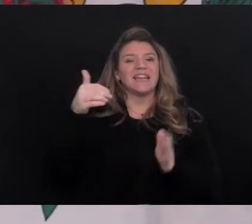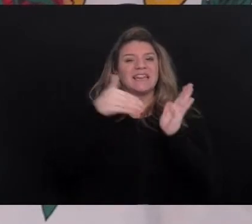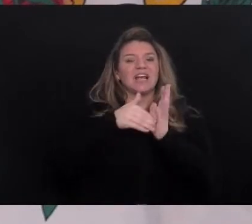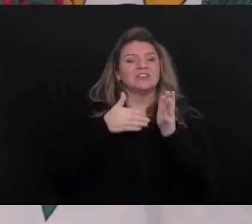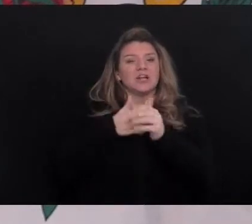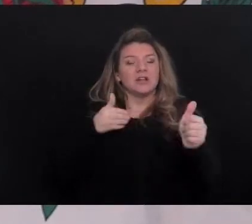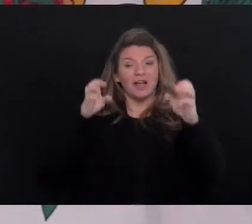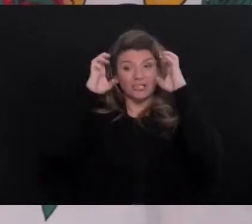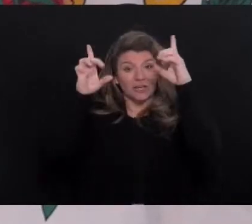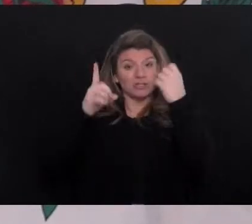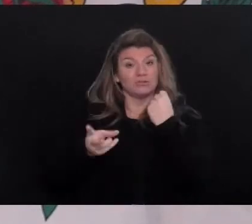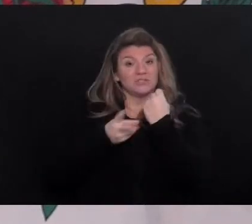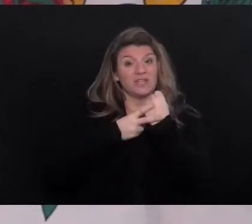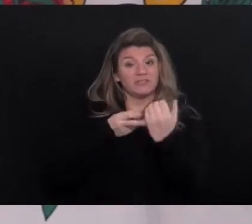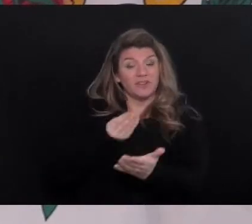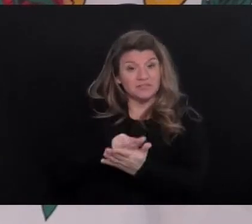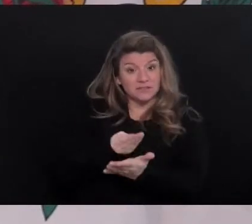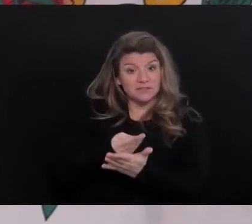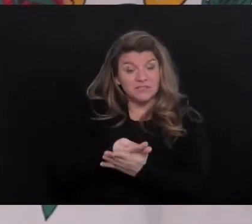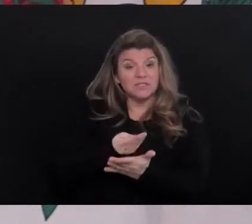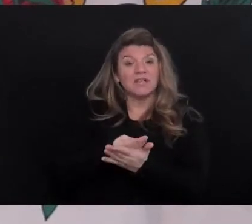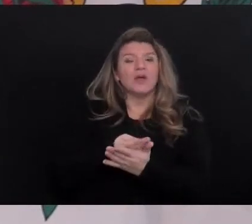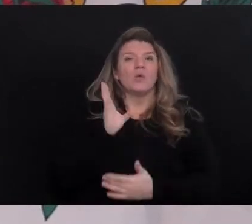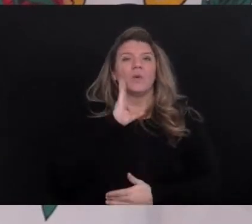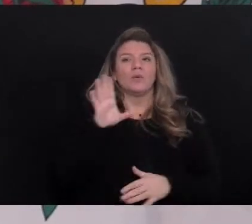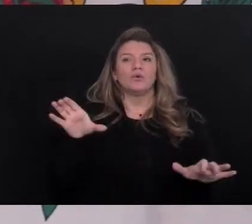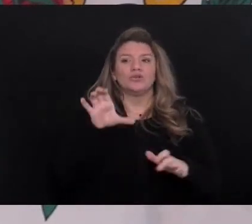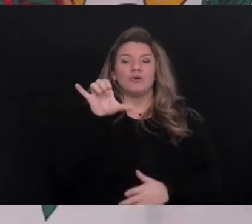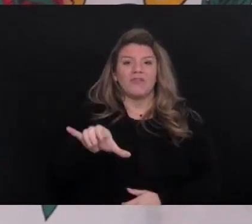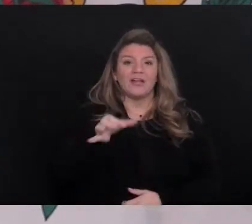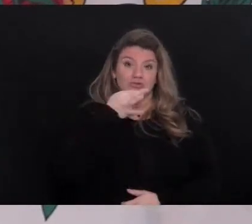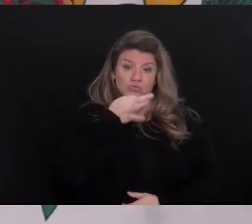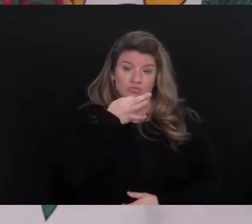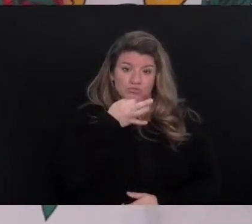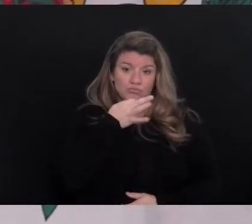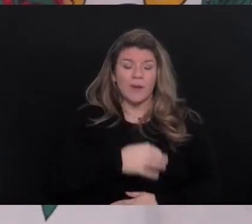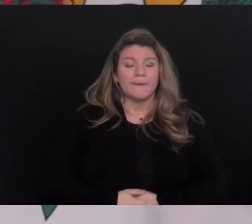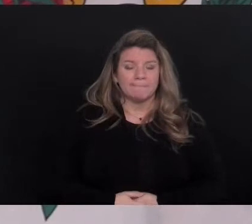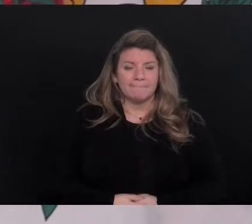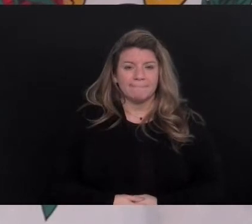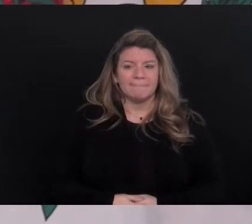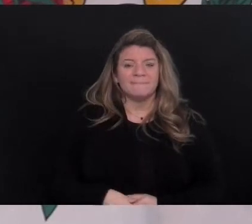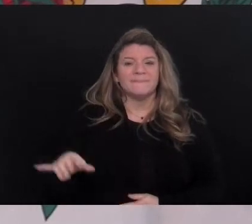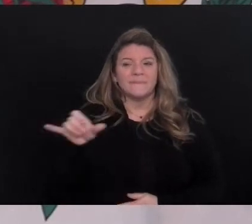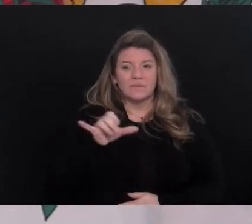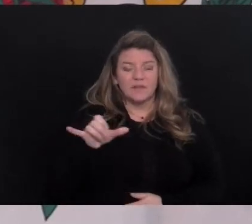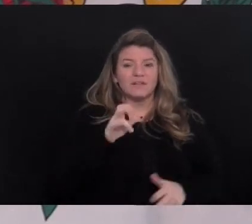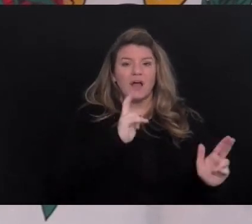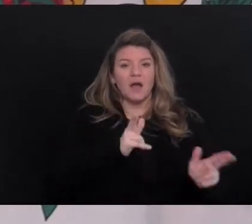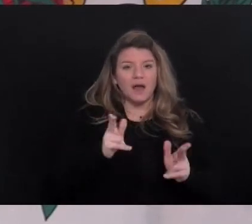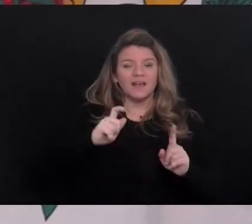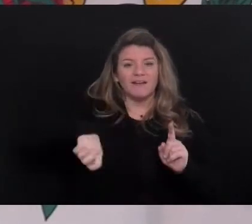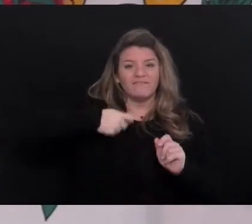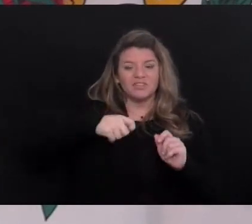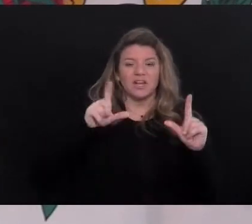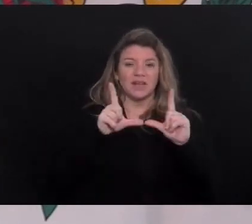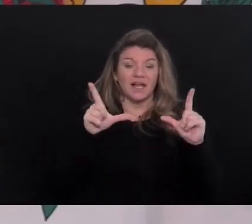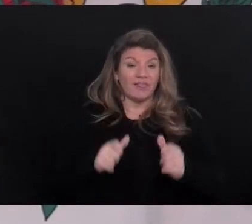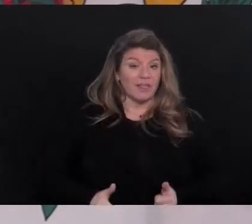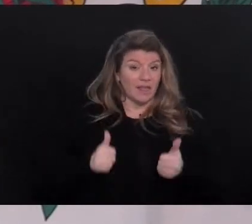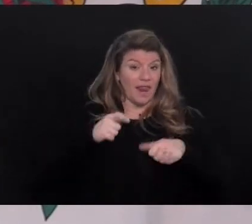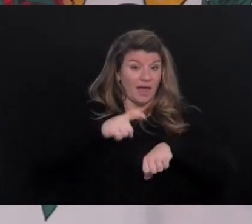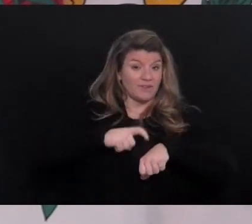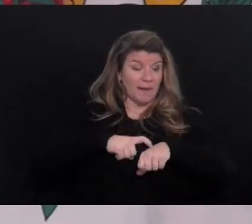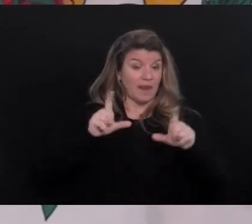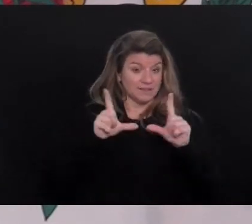$10,000 education savings funds, and we'll be doing that very, very soon, and as well as the hunting and fishing license, lifetime license